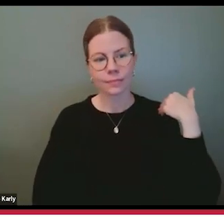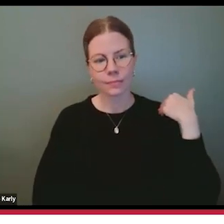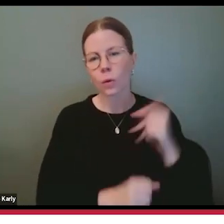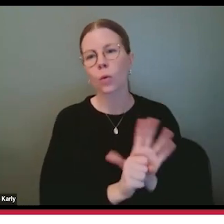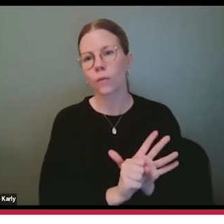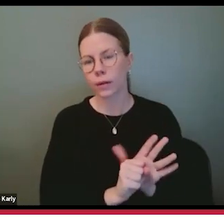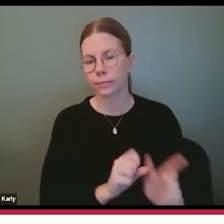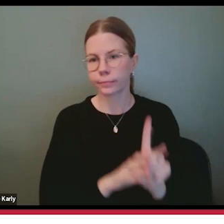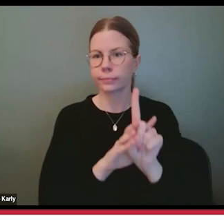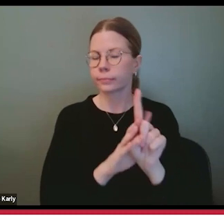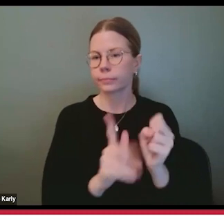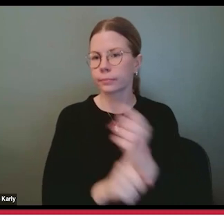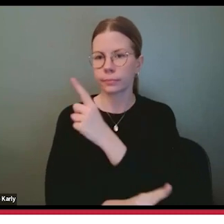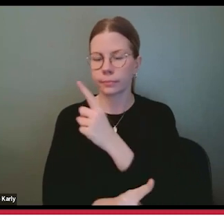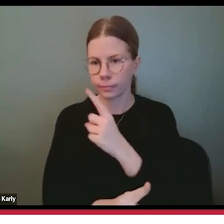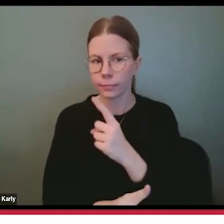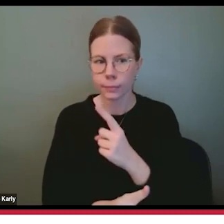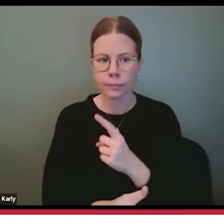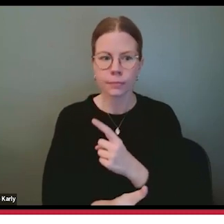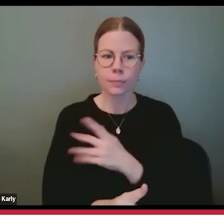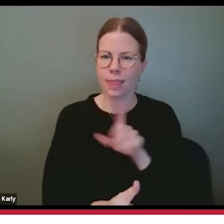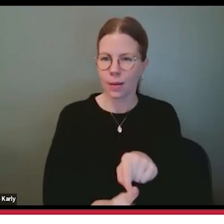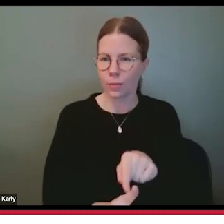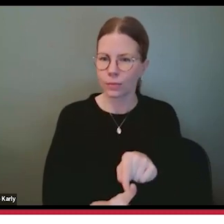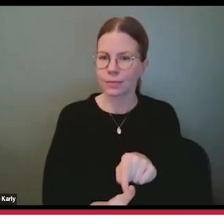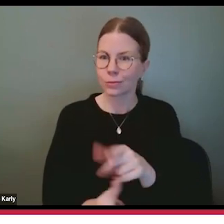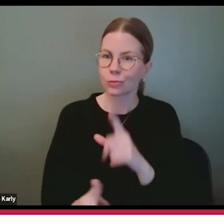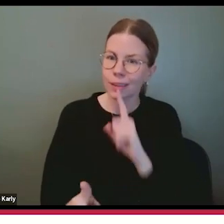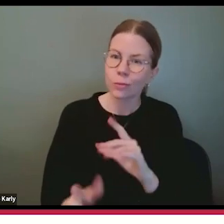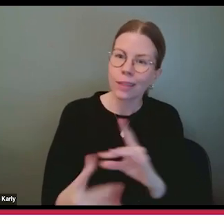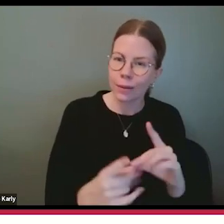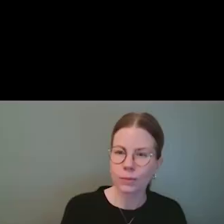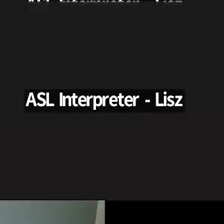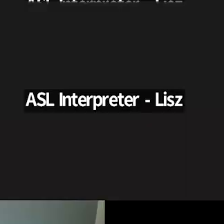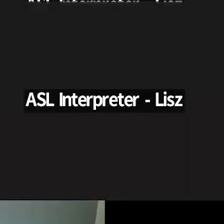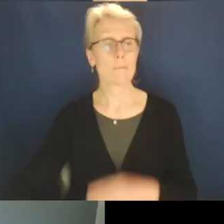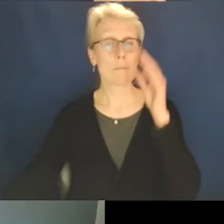COVID-19, which was closely related to something we knew about.